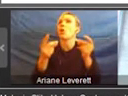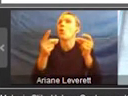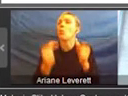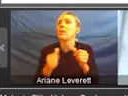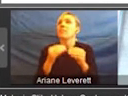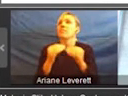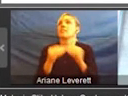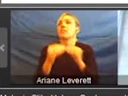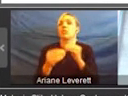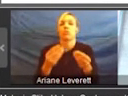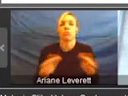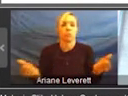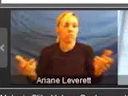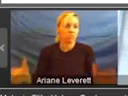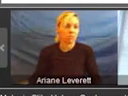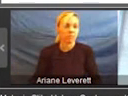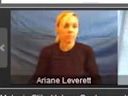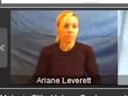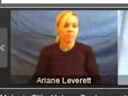Okay, thank you very much.